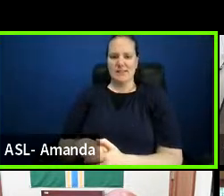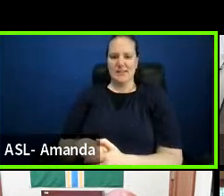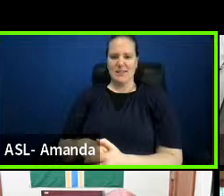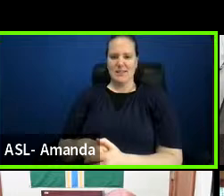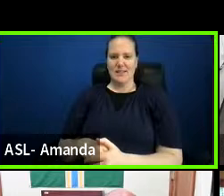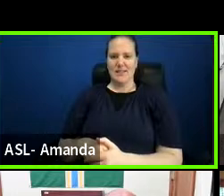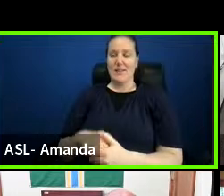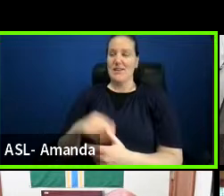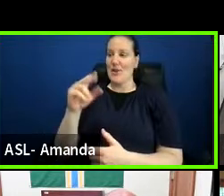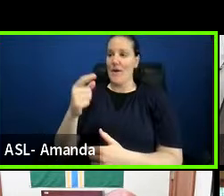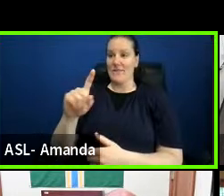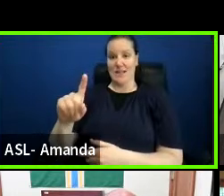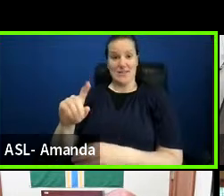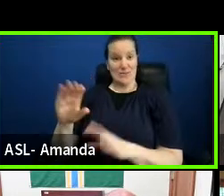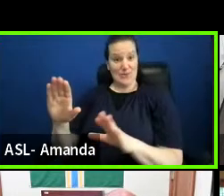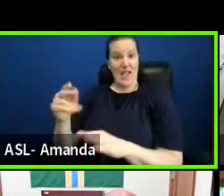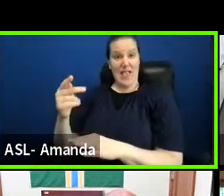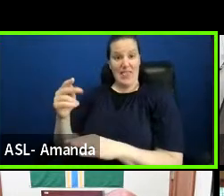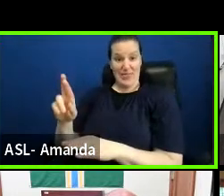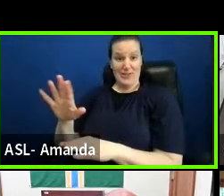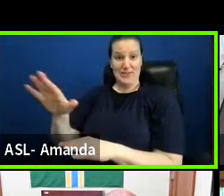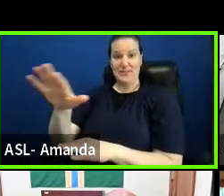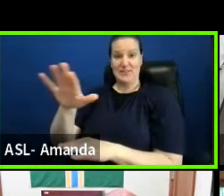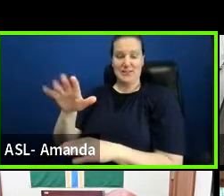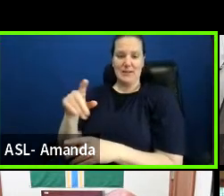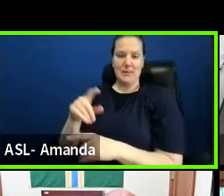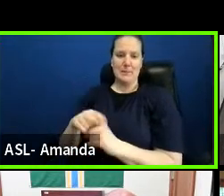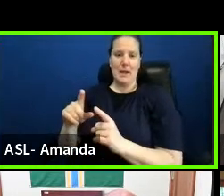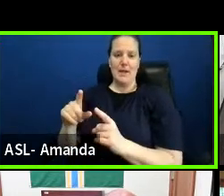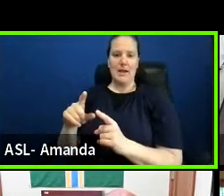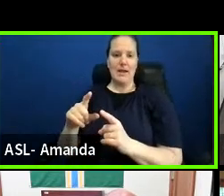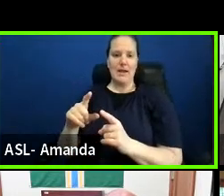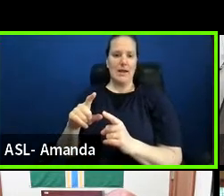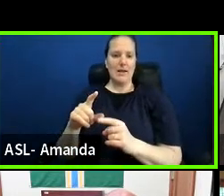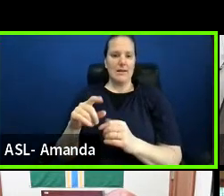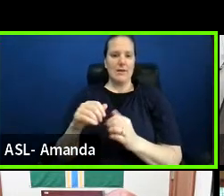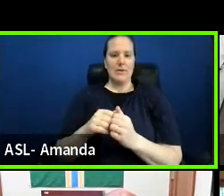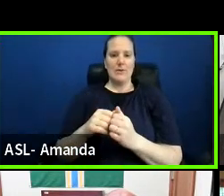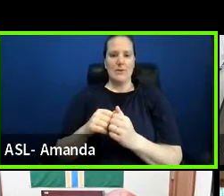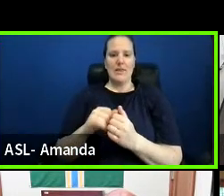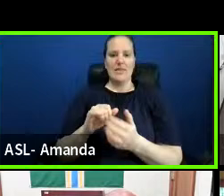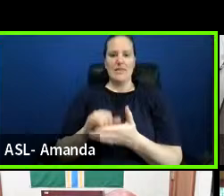No offense to any Heathers out there, but the movie Heathers came out sort of in my